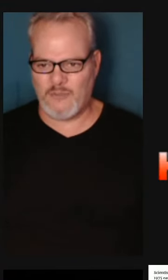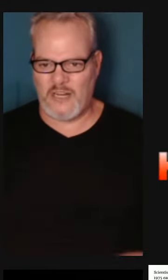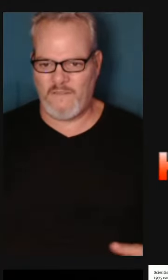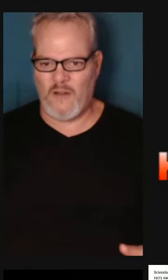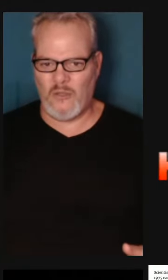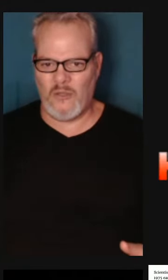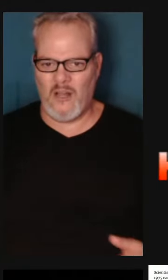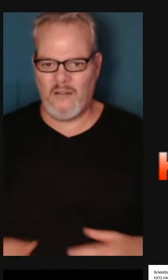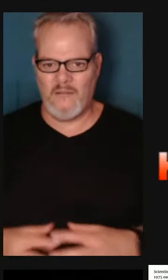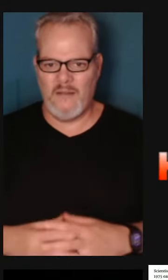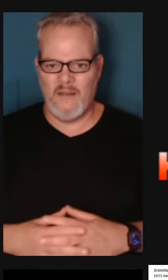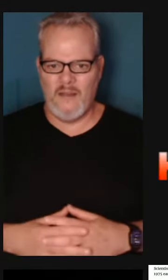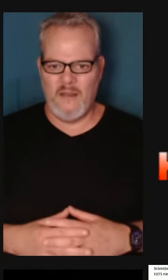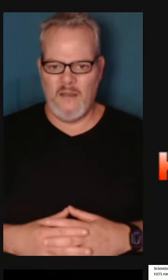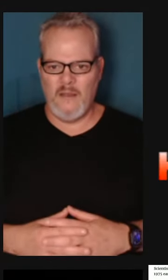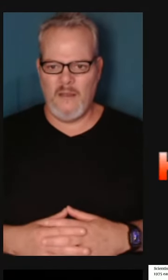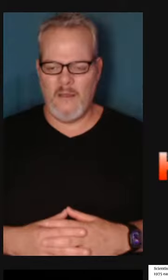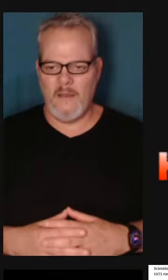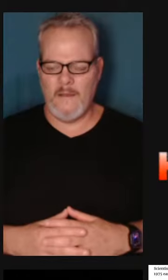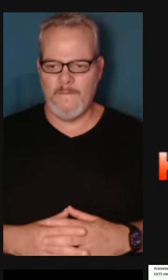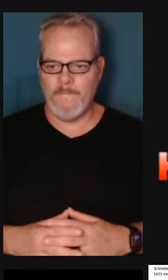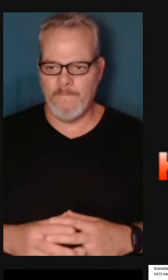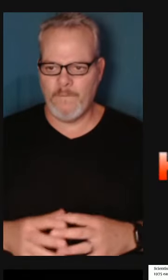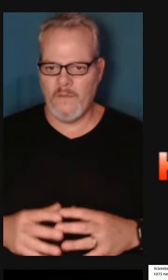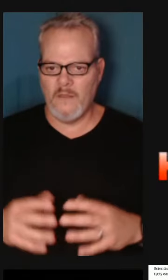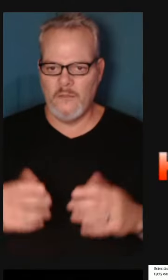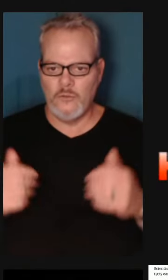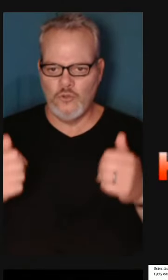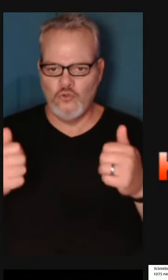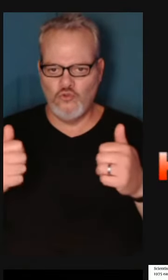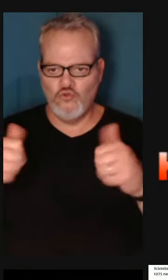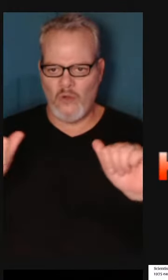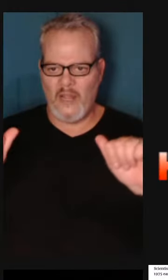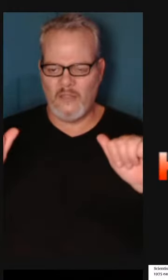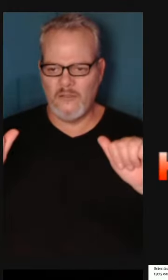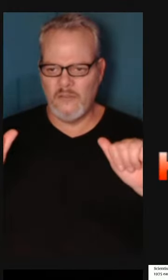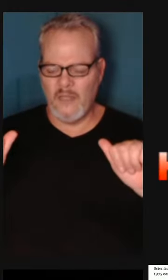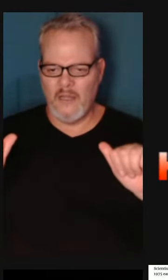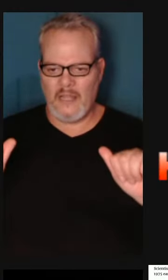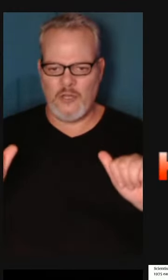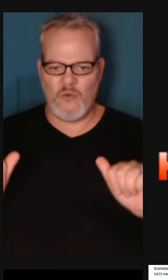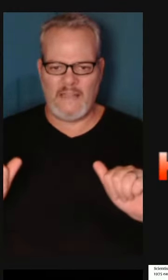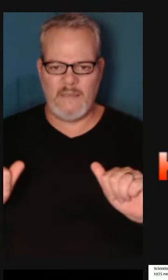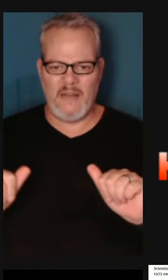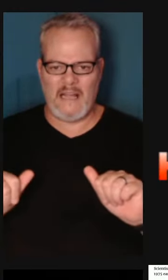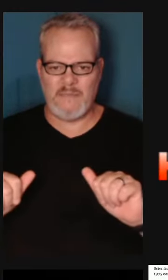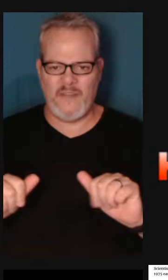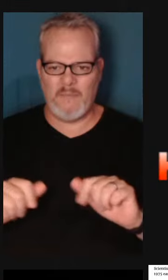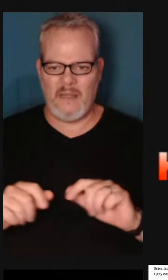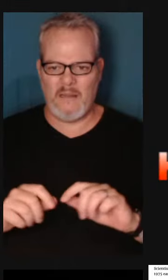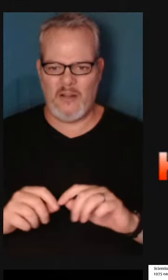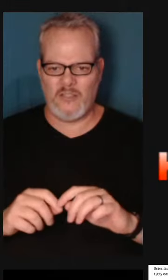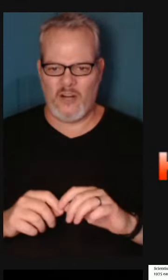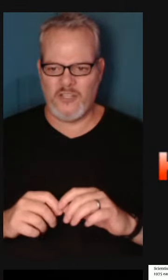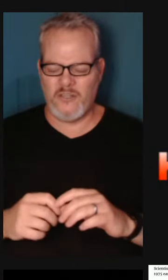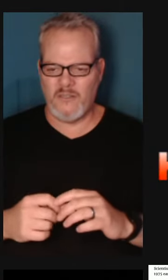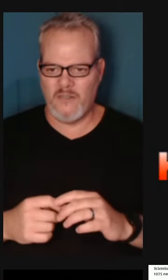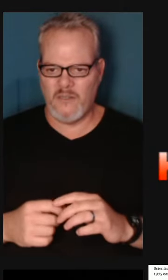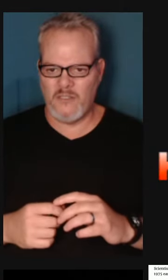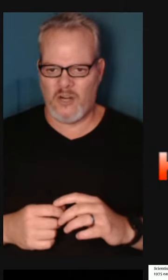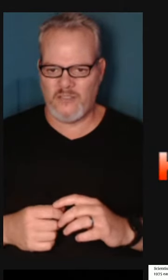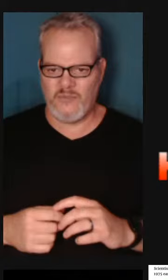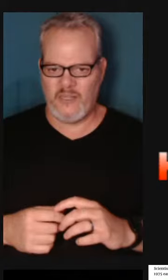And so they're trying to untangle essentially what happened with the